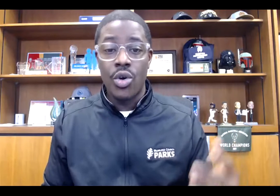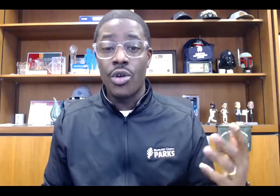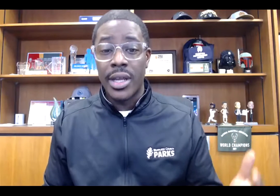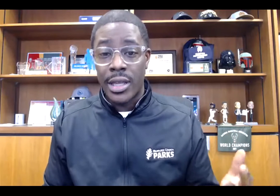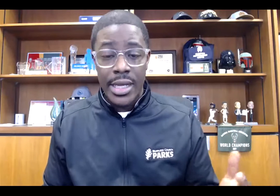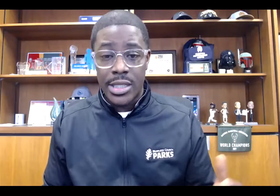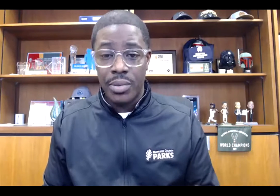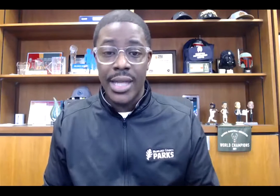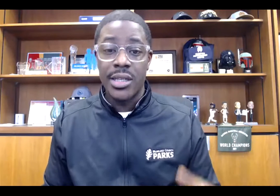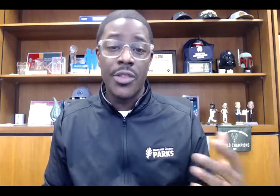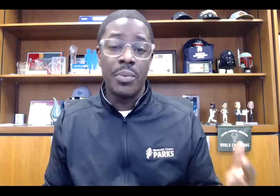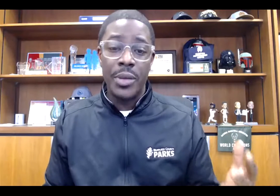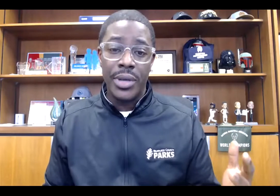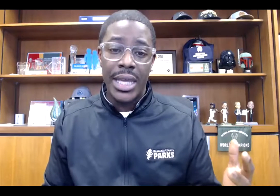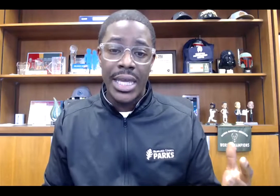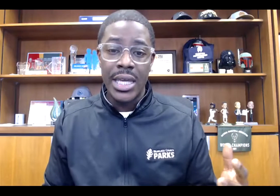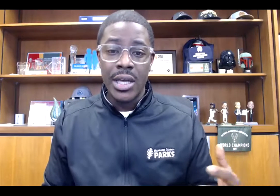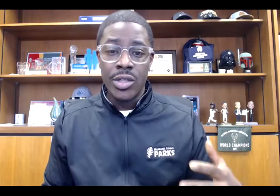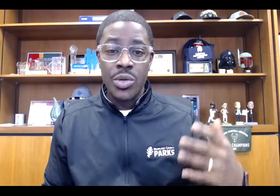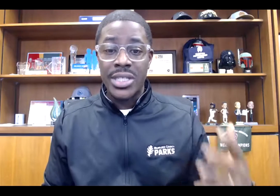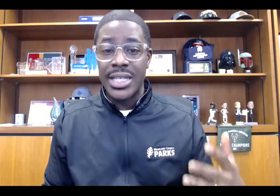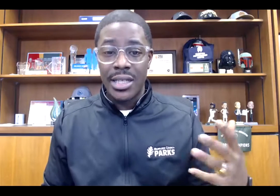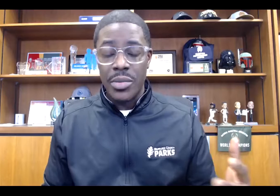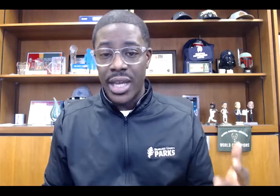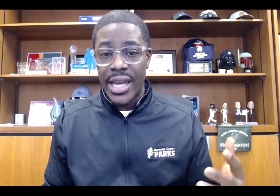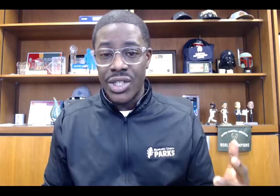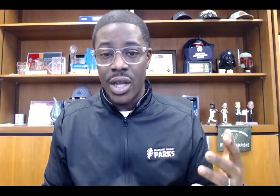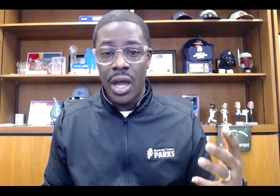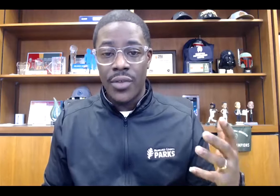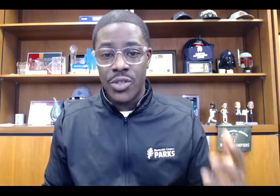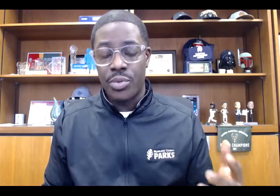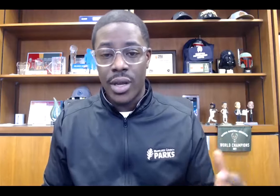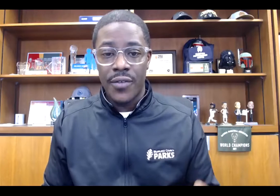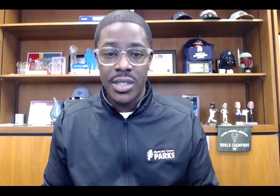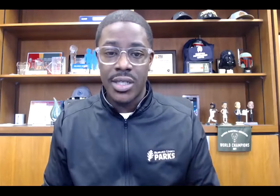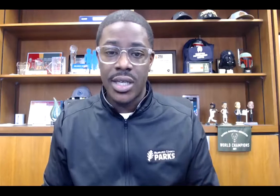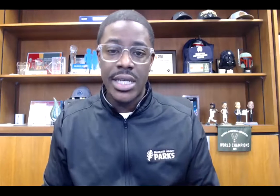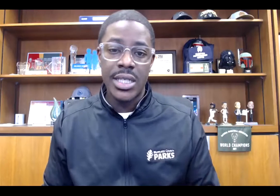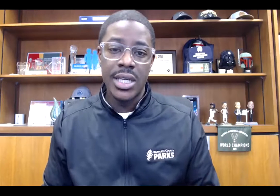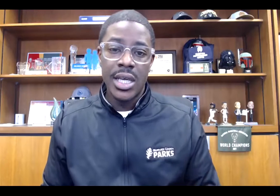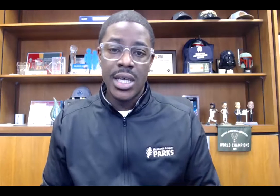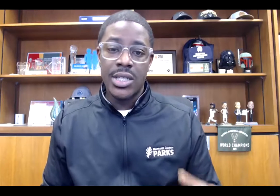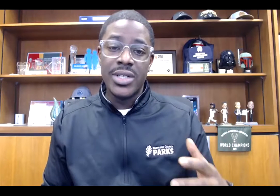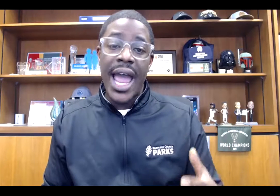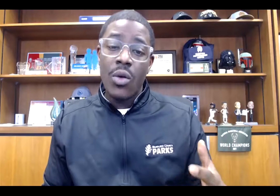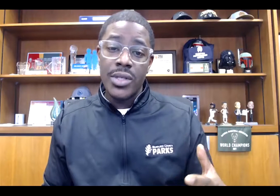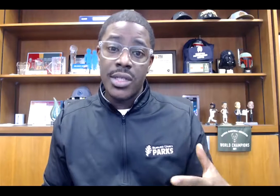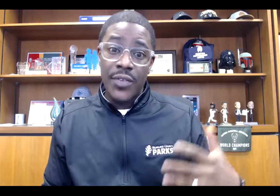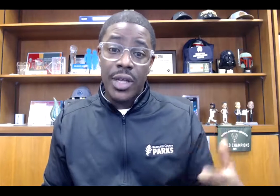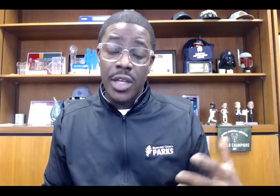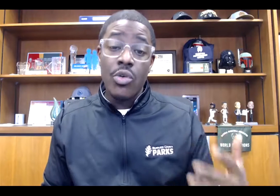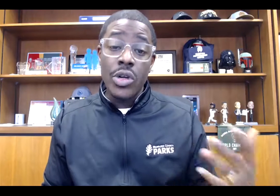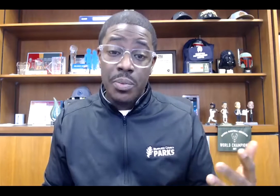organizations to order cleaning supplies and other PPE to assist in the mitigation of the spread of this disease. And so now